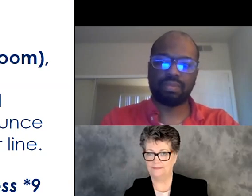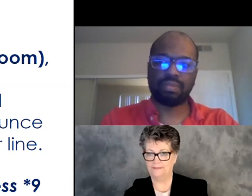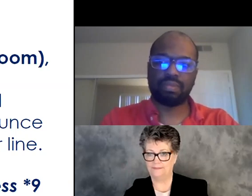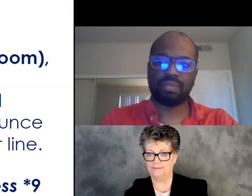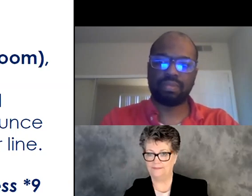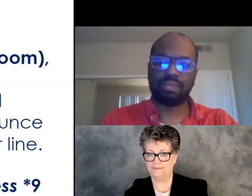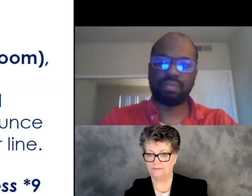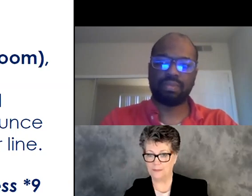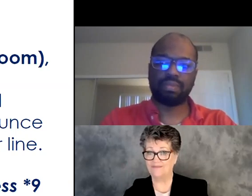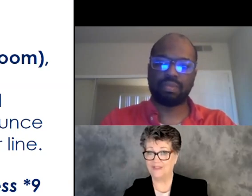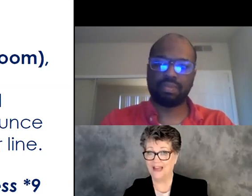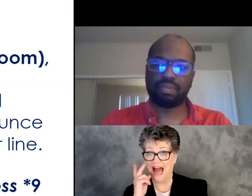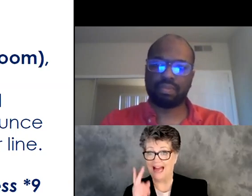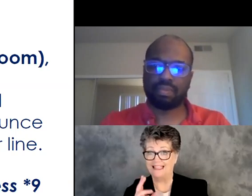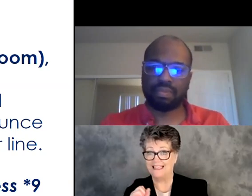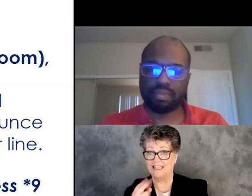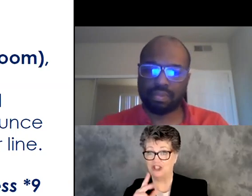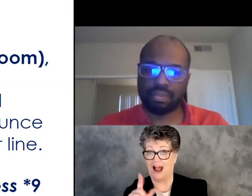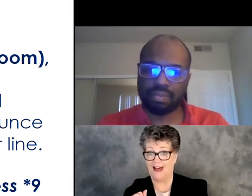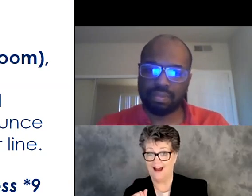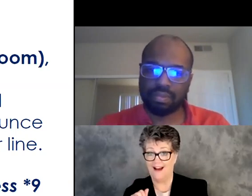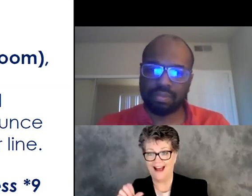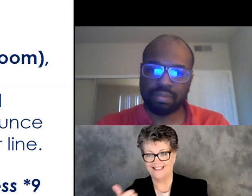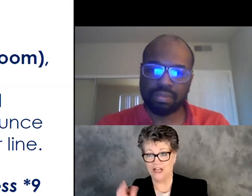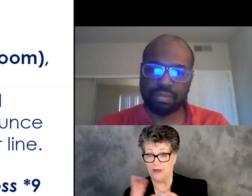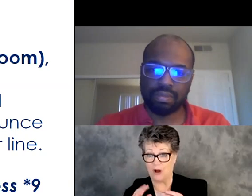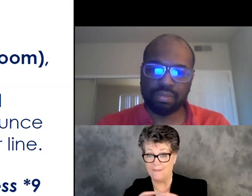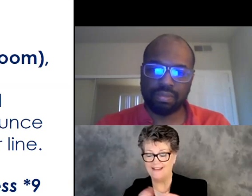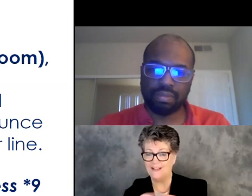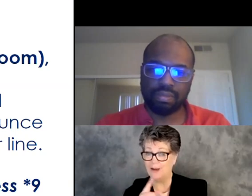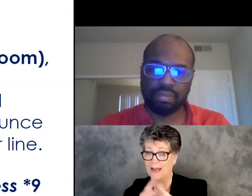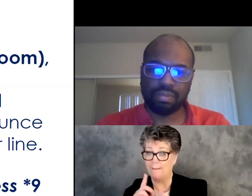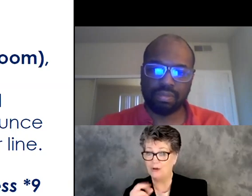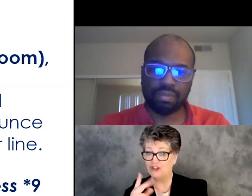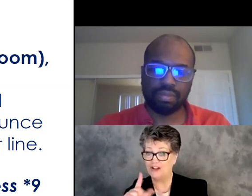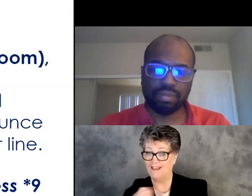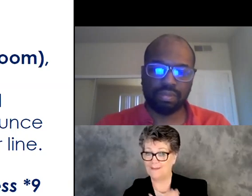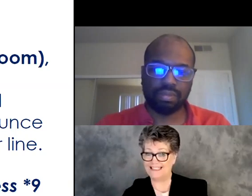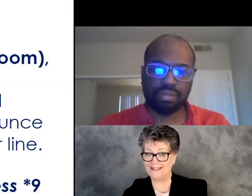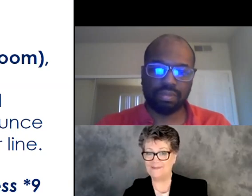Okay, I see Shella has another comment. If we could unmute Shella, please.